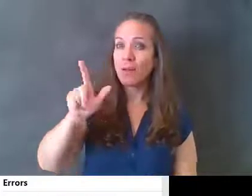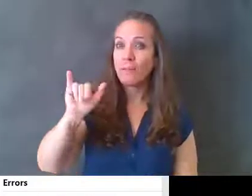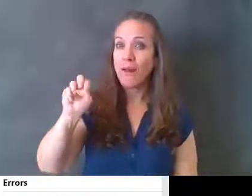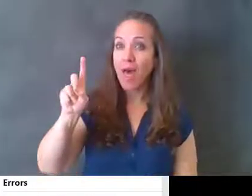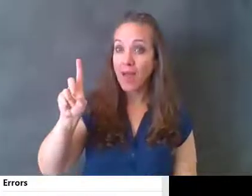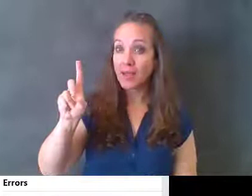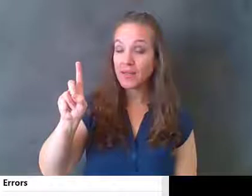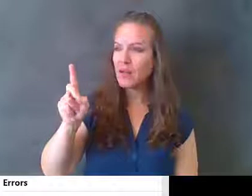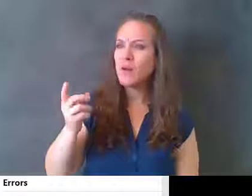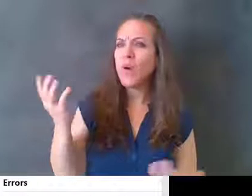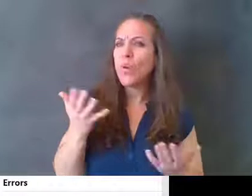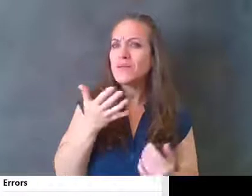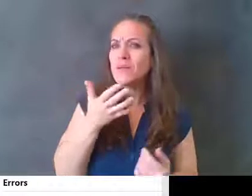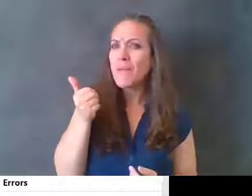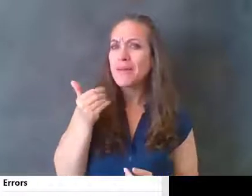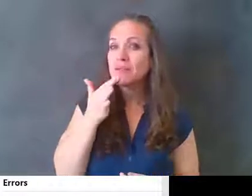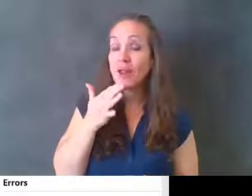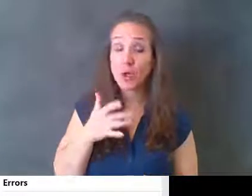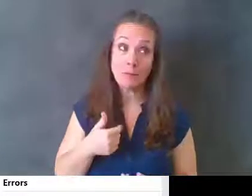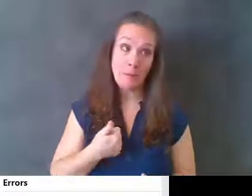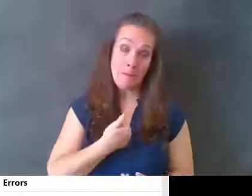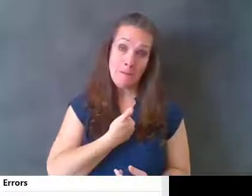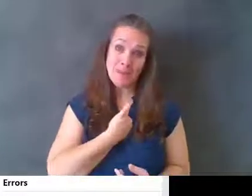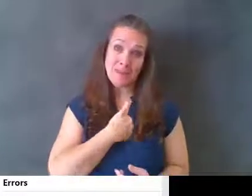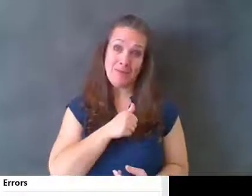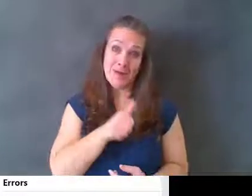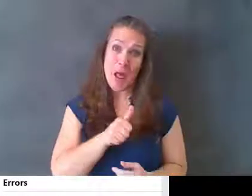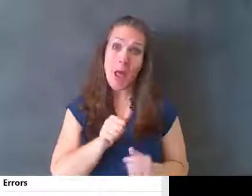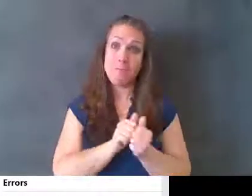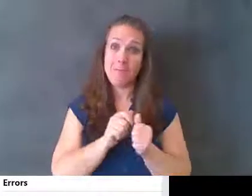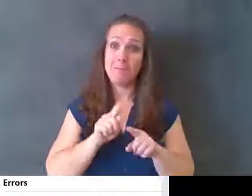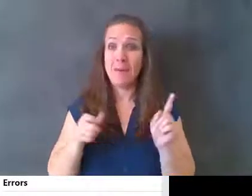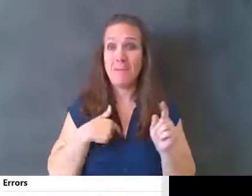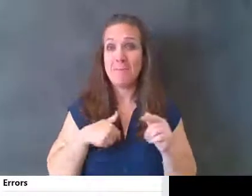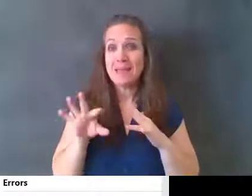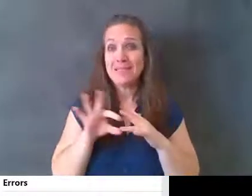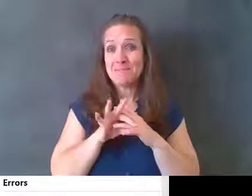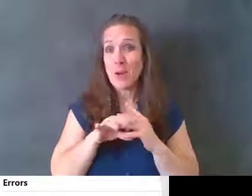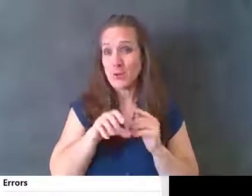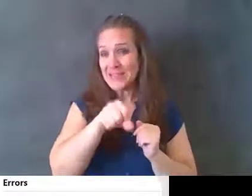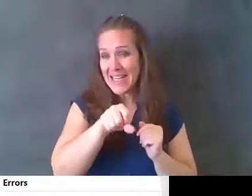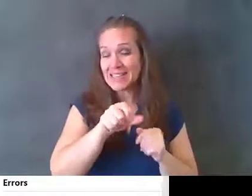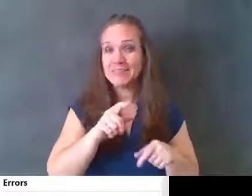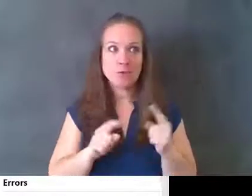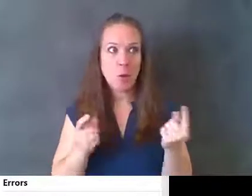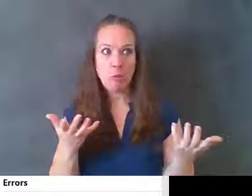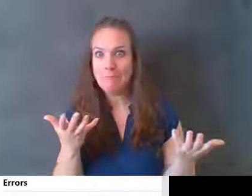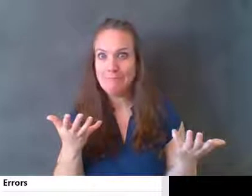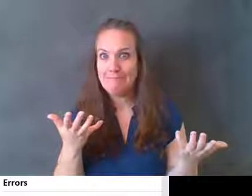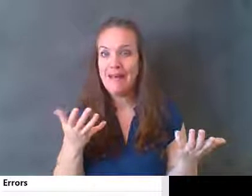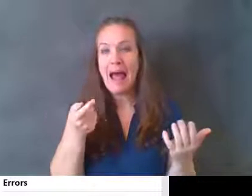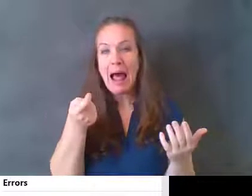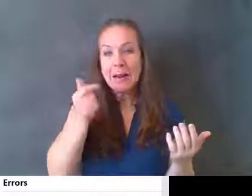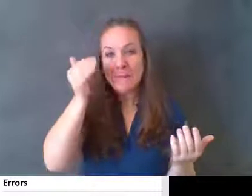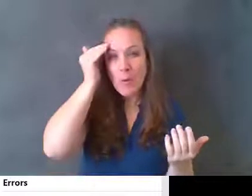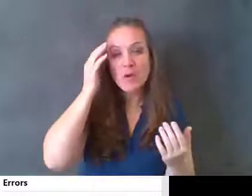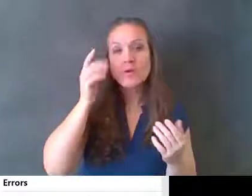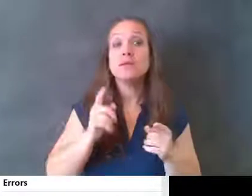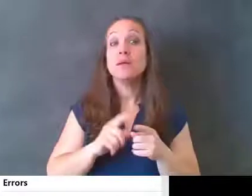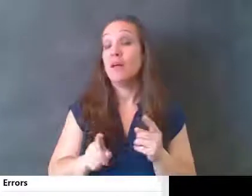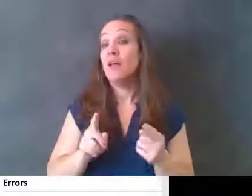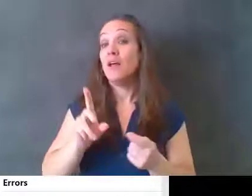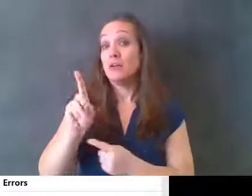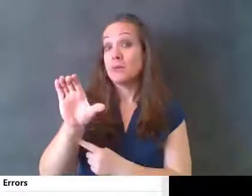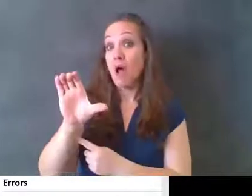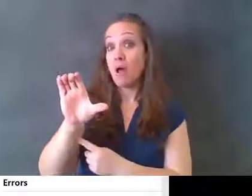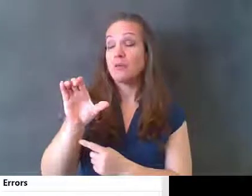am not colorblind, my spouse is though, so I have a bit of awareness. Ideally, document text, you want to stick with black whenever